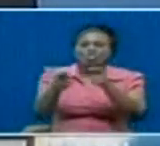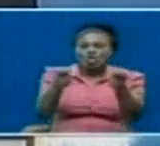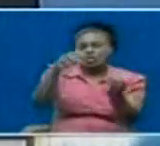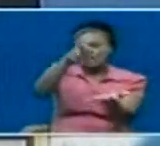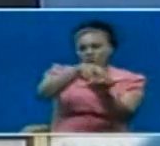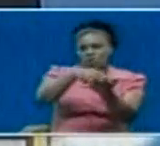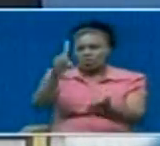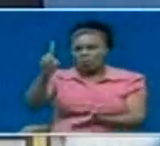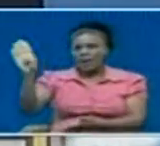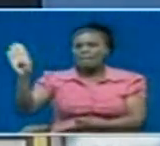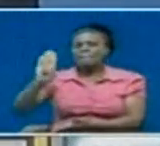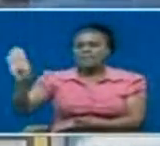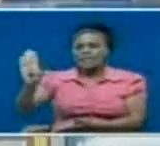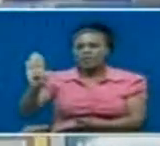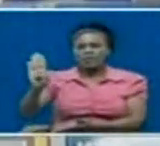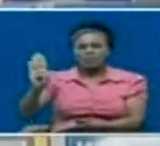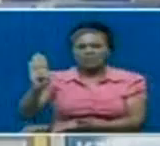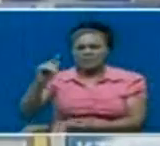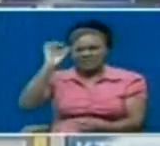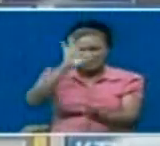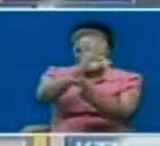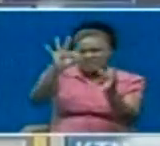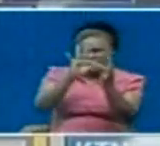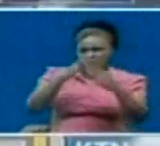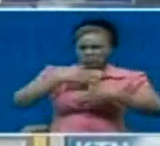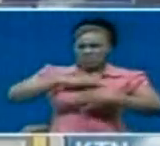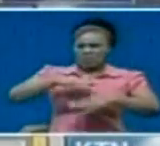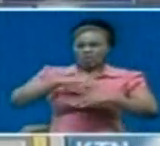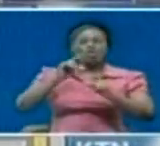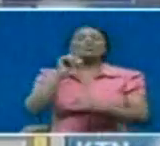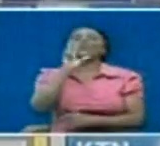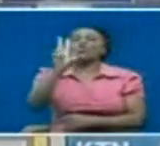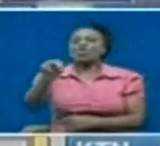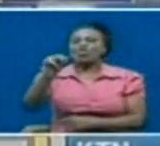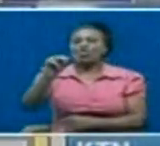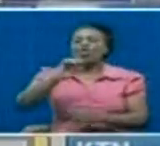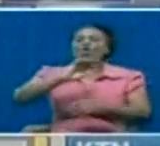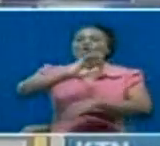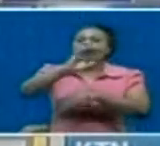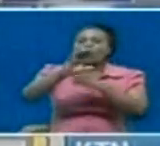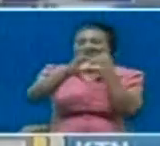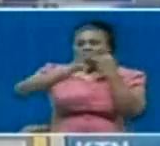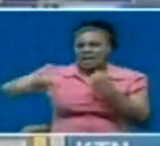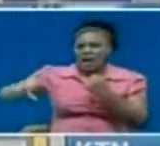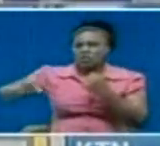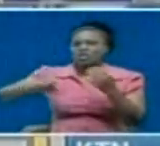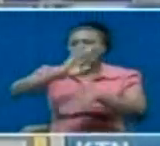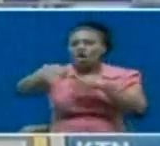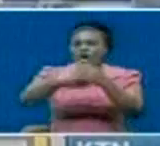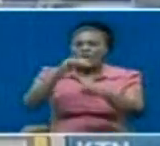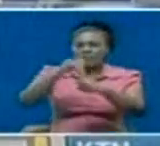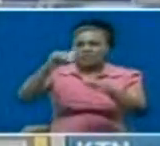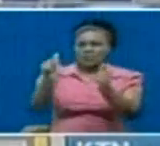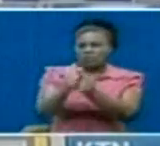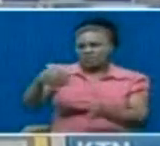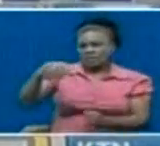1 billion shillings. Okay. Yeah. So specifically for Samburu or...? No, for the whole country, okay. for the entire counties which are affected by hunger. Mm-hmm. So